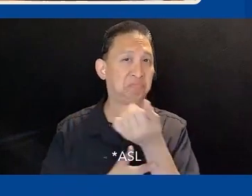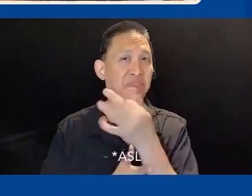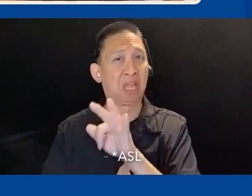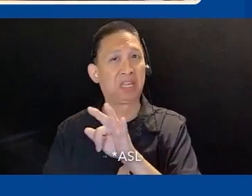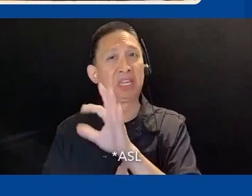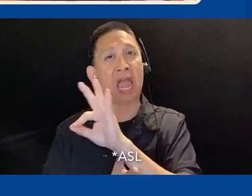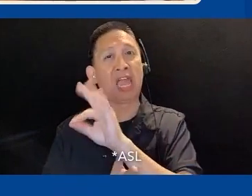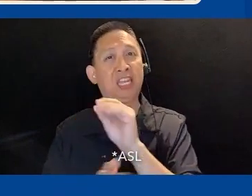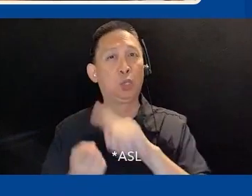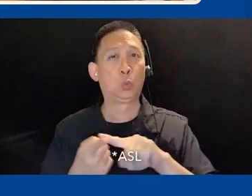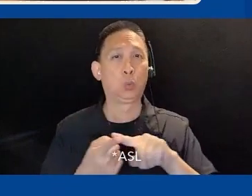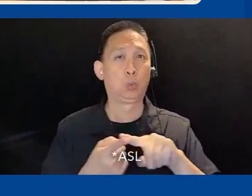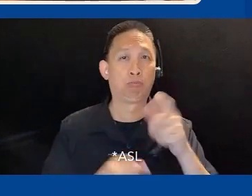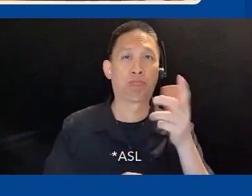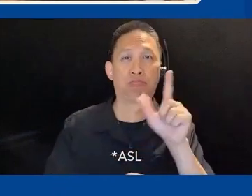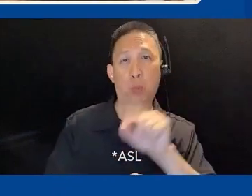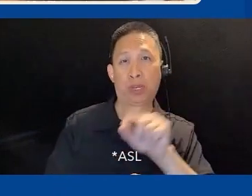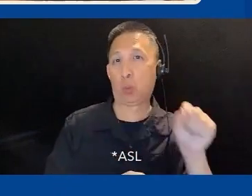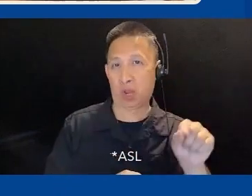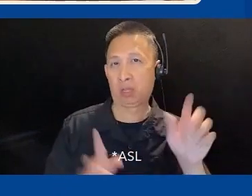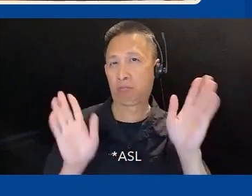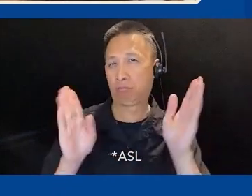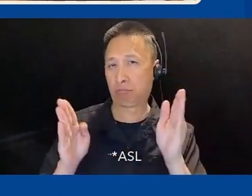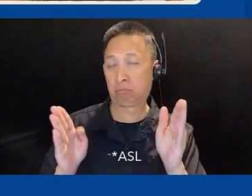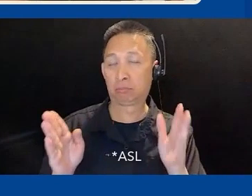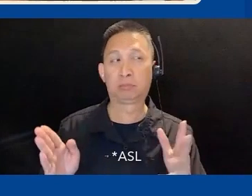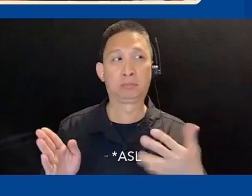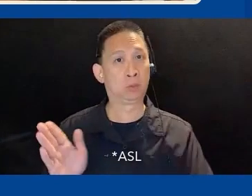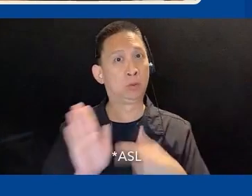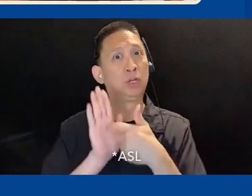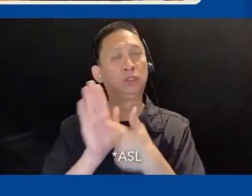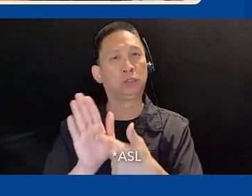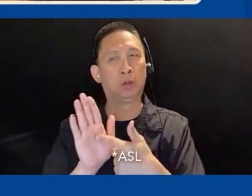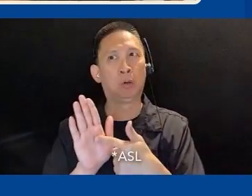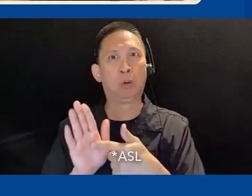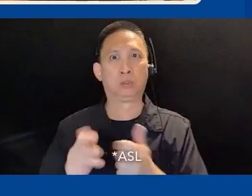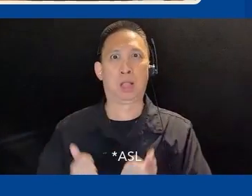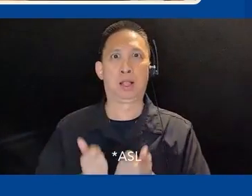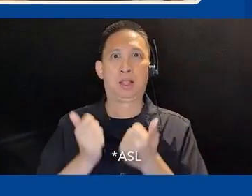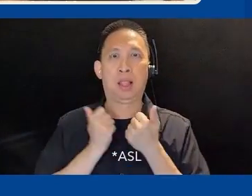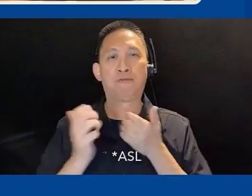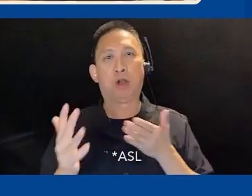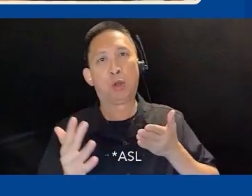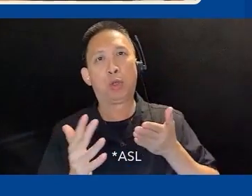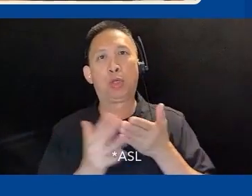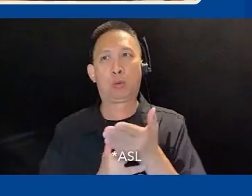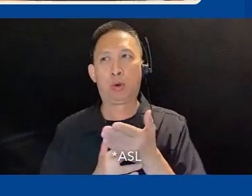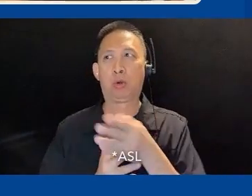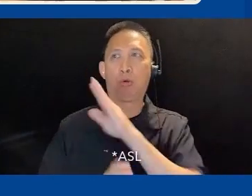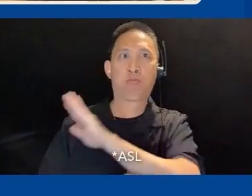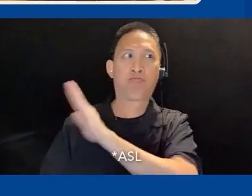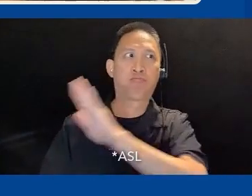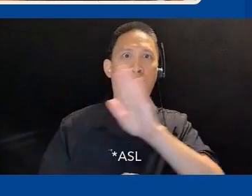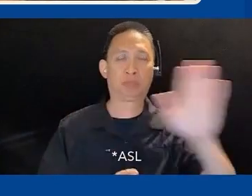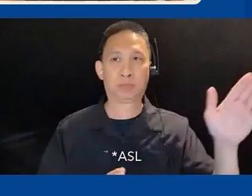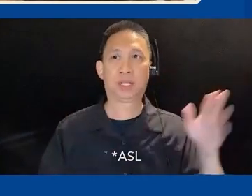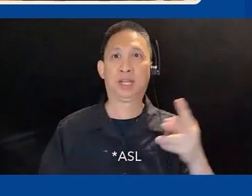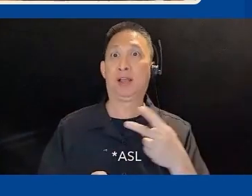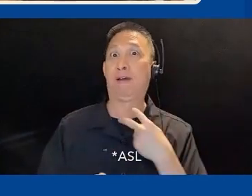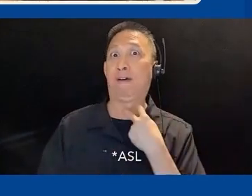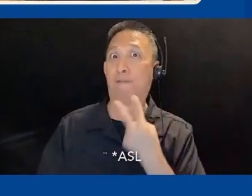uplifts our voices and shows what life has been like through our own perspective and literally through our own voices,